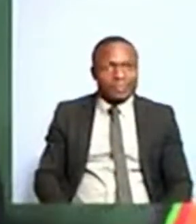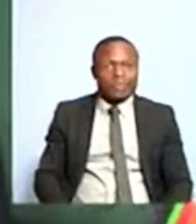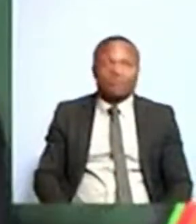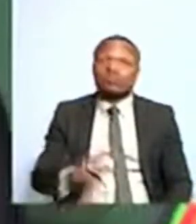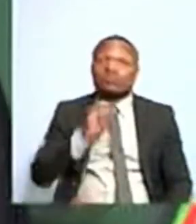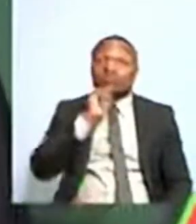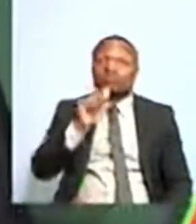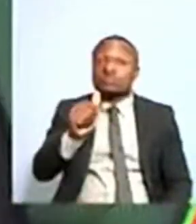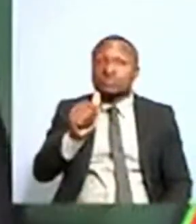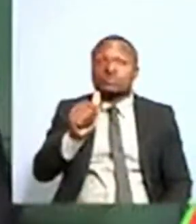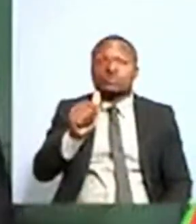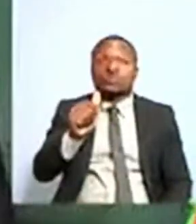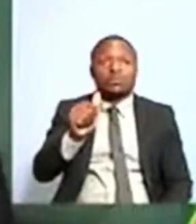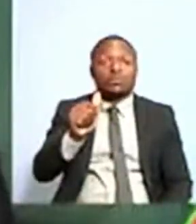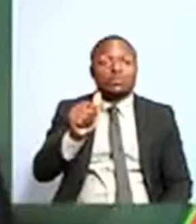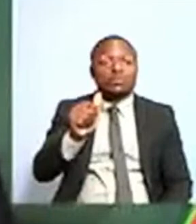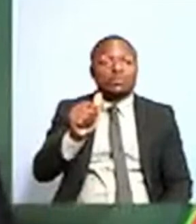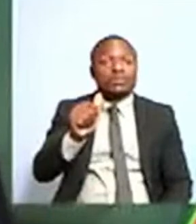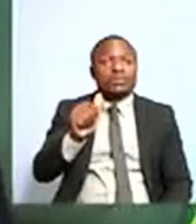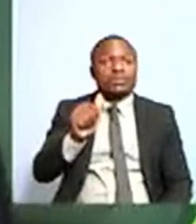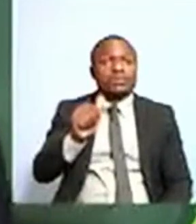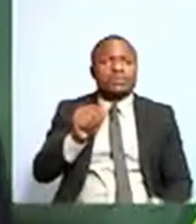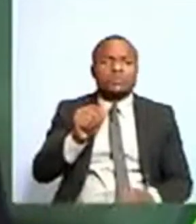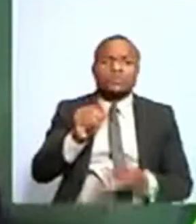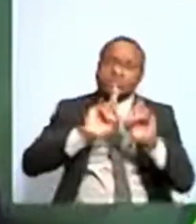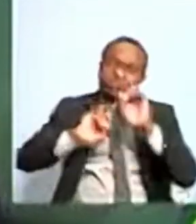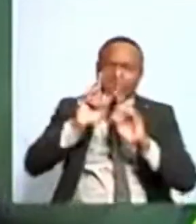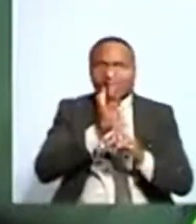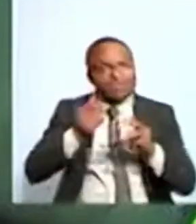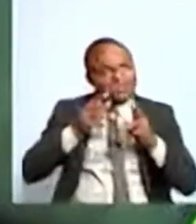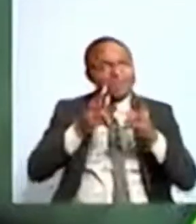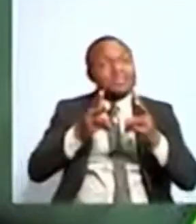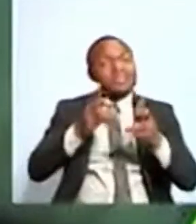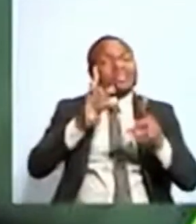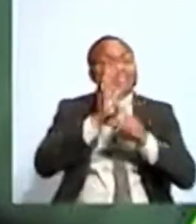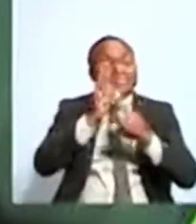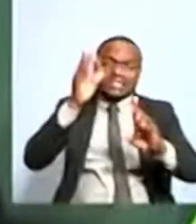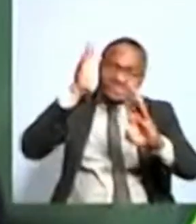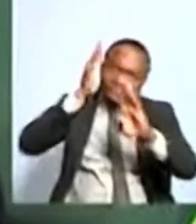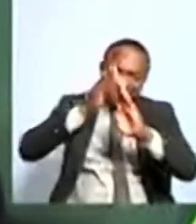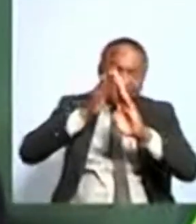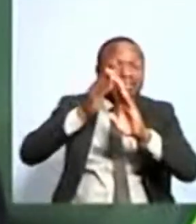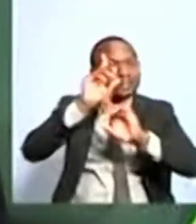Don't be suggestive in a way. Just stick to the debate.